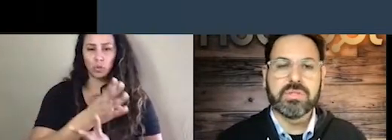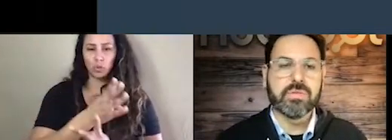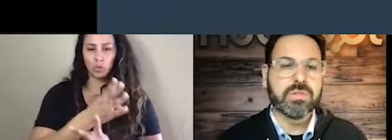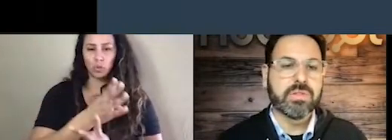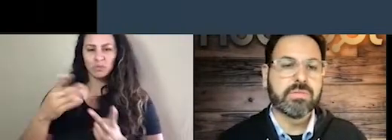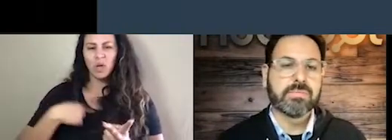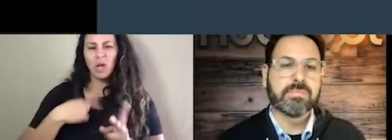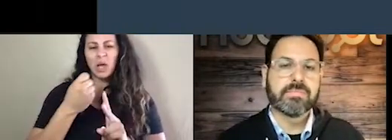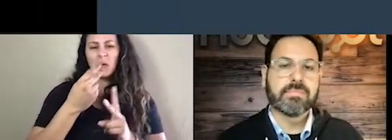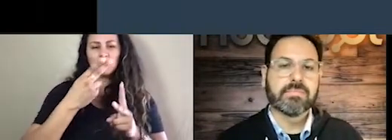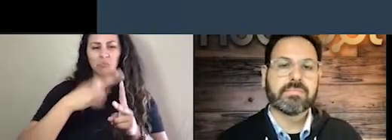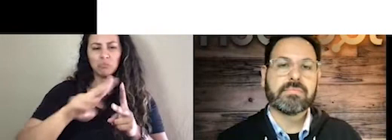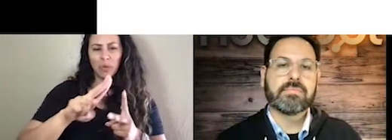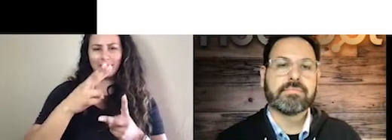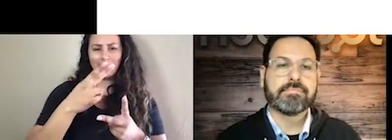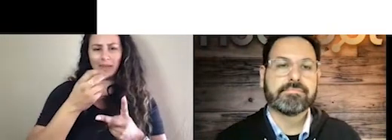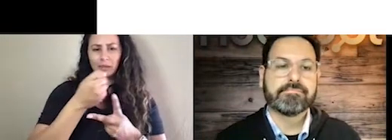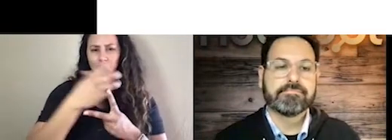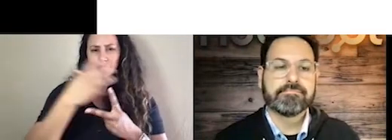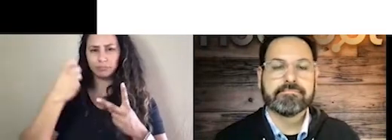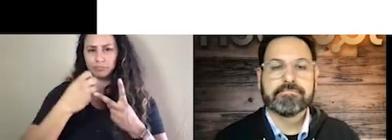those differences.